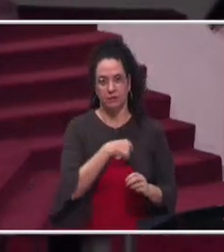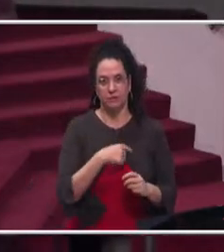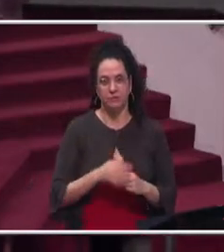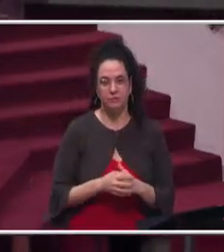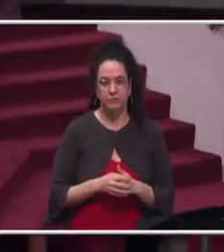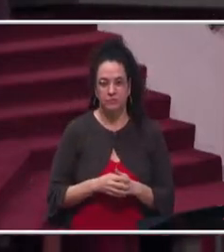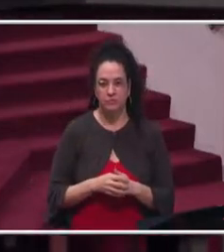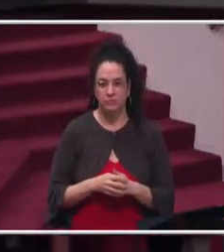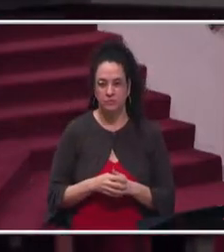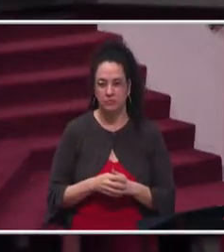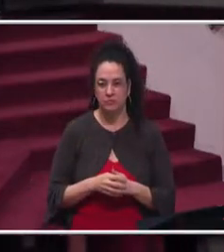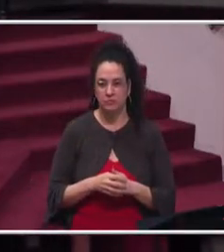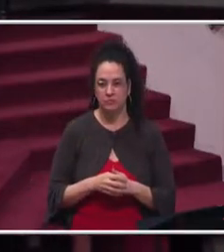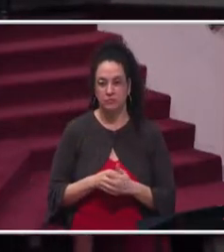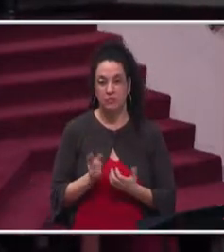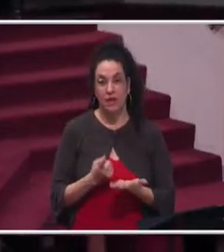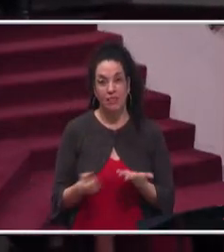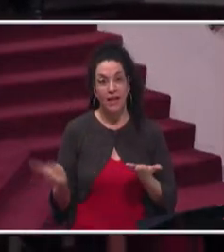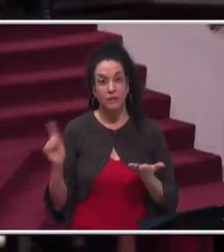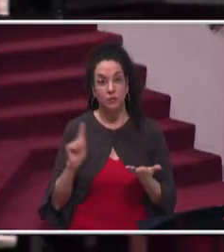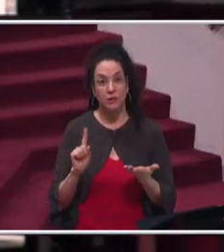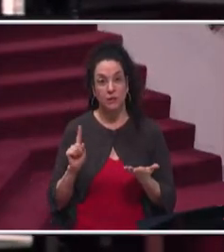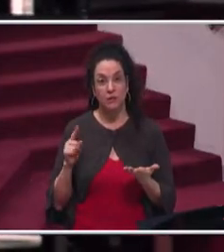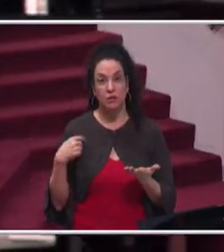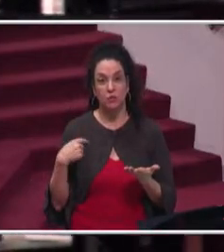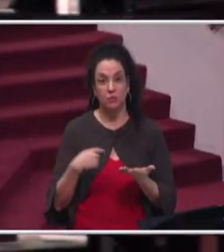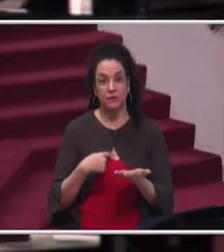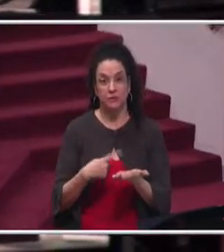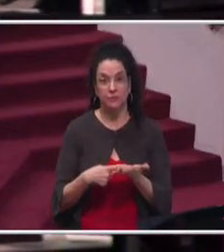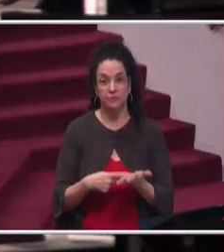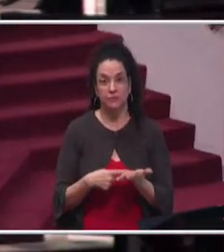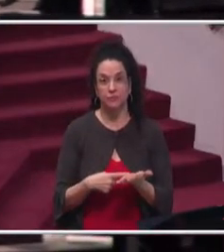then last week we talked about